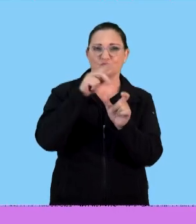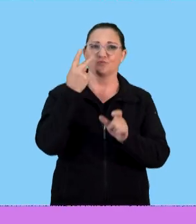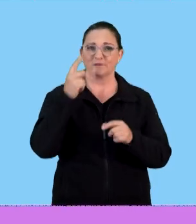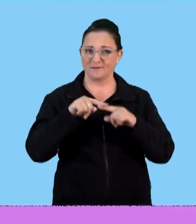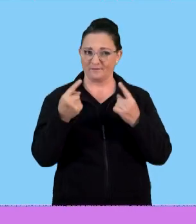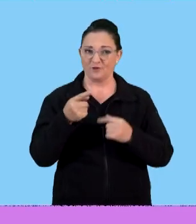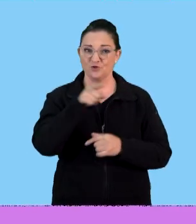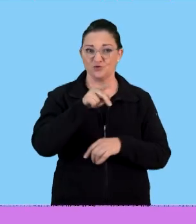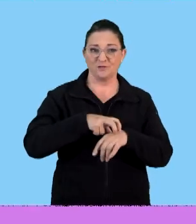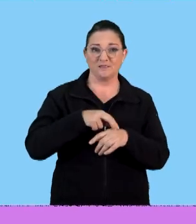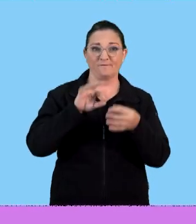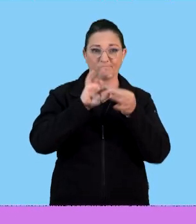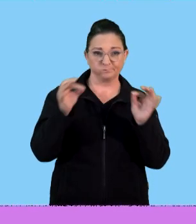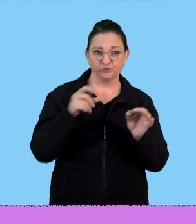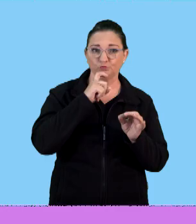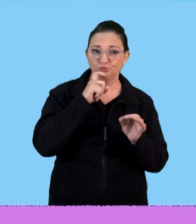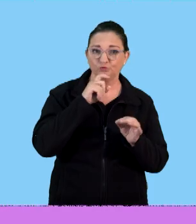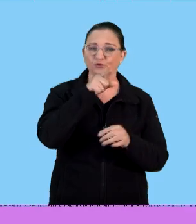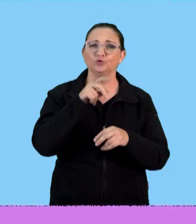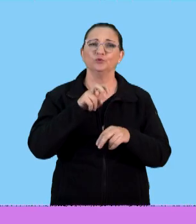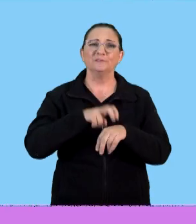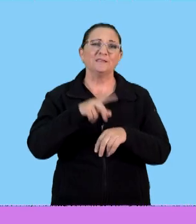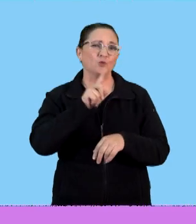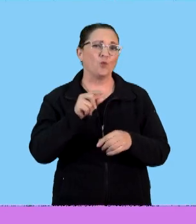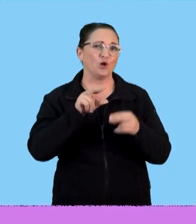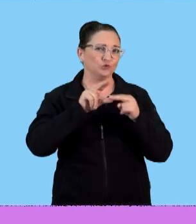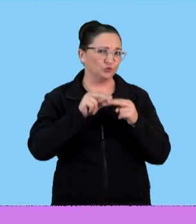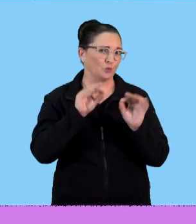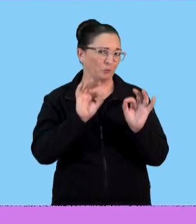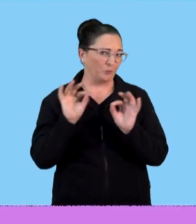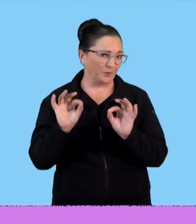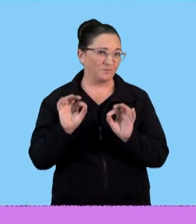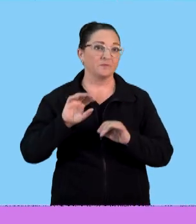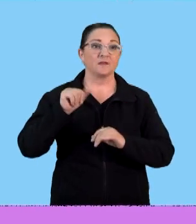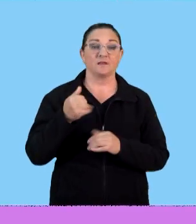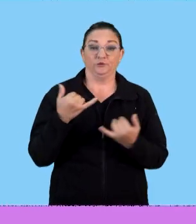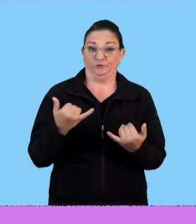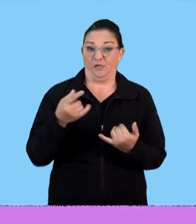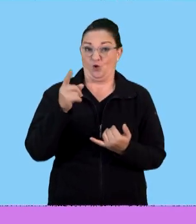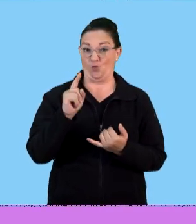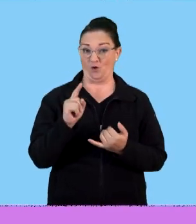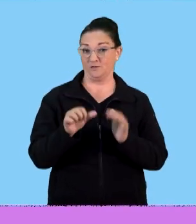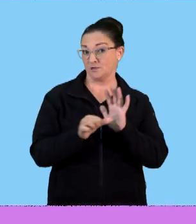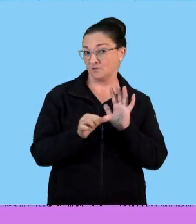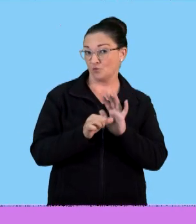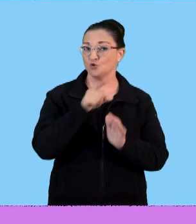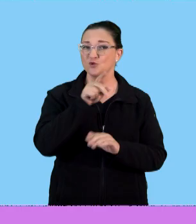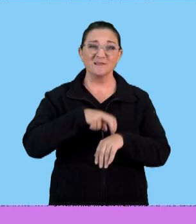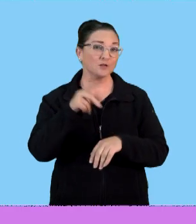then identify and work with correct units. Right. Also important in today's lesson is for you